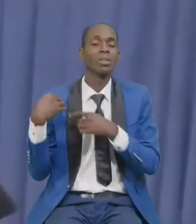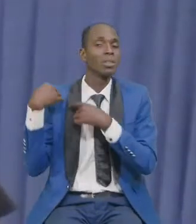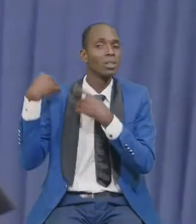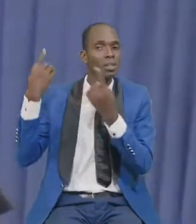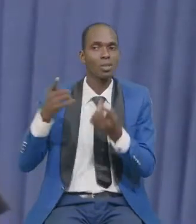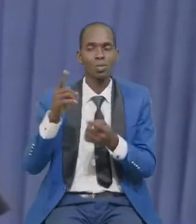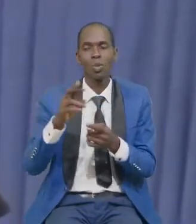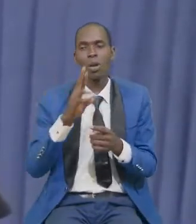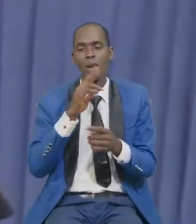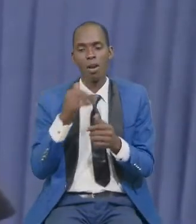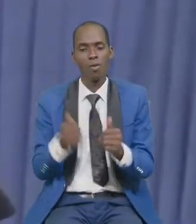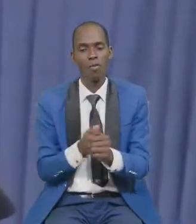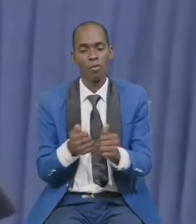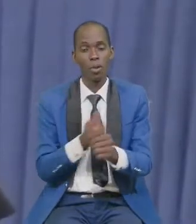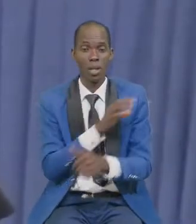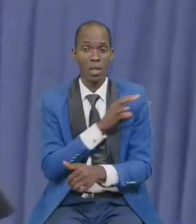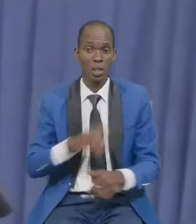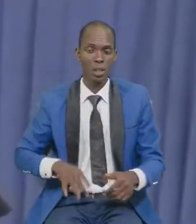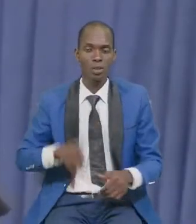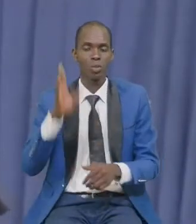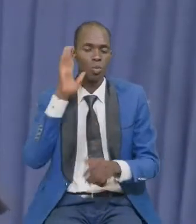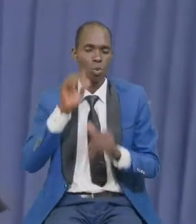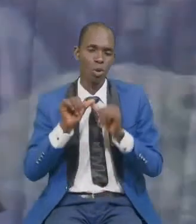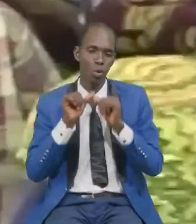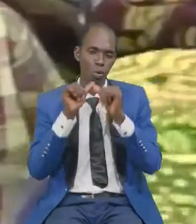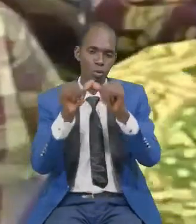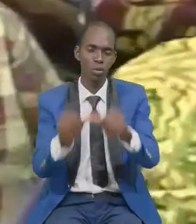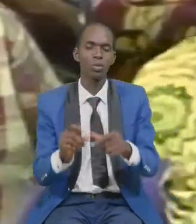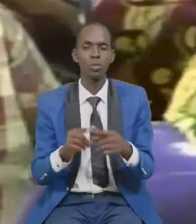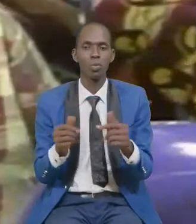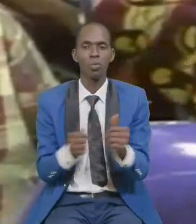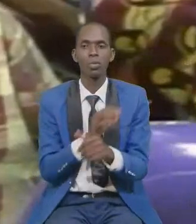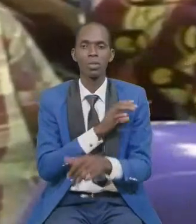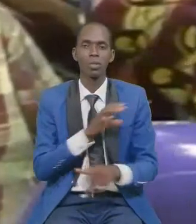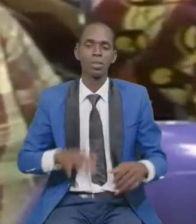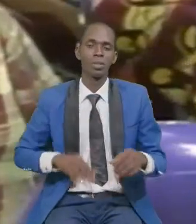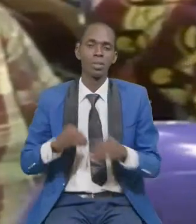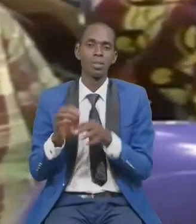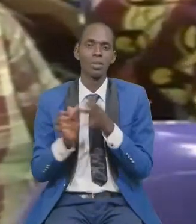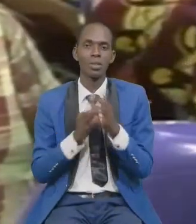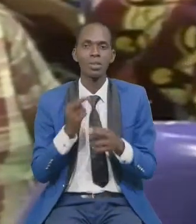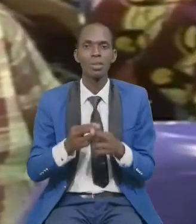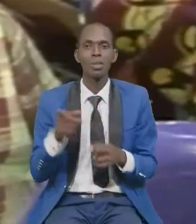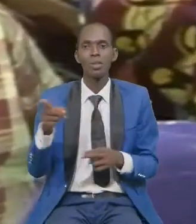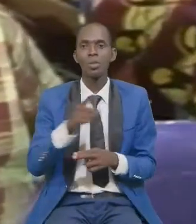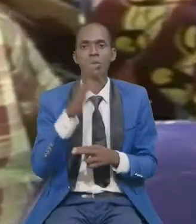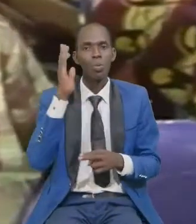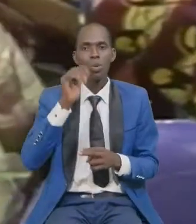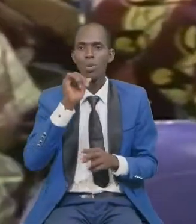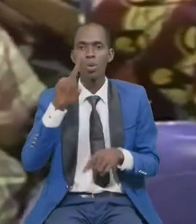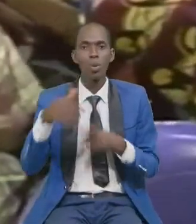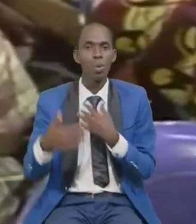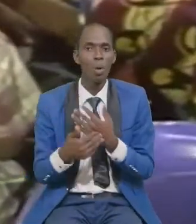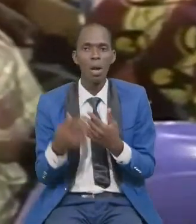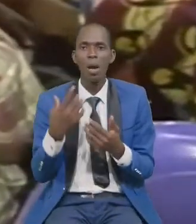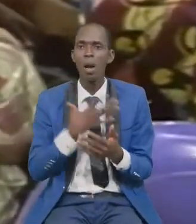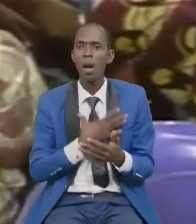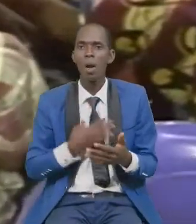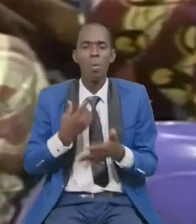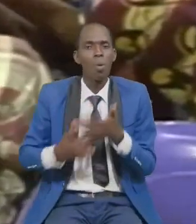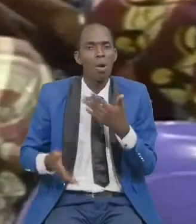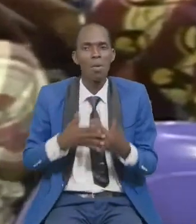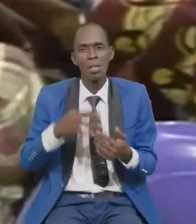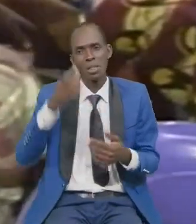following Christ. You'll keep on following Christ. You will not go back. And whatever the devil may try to